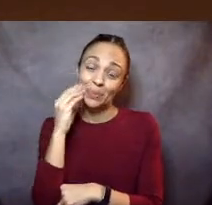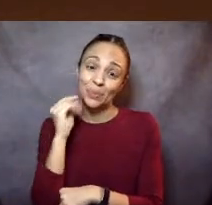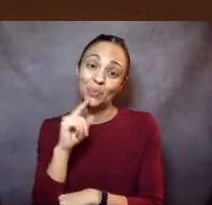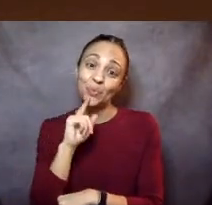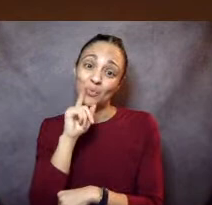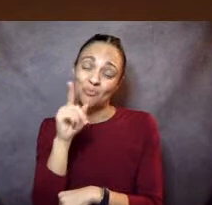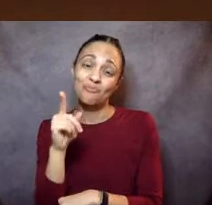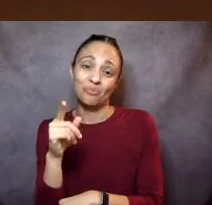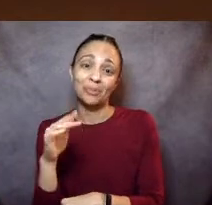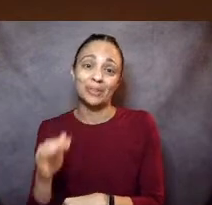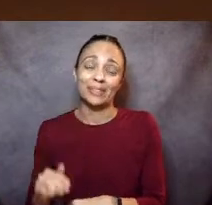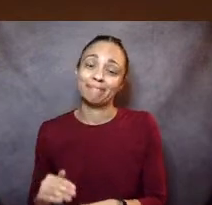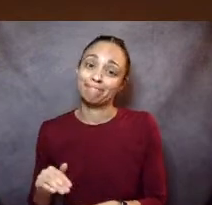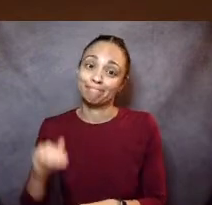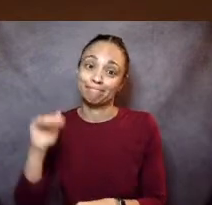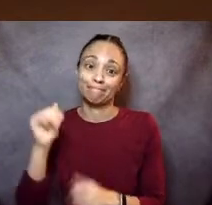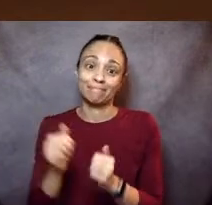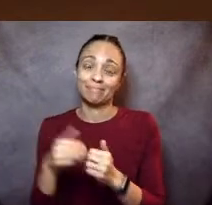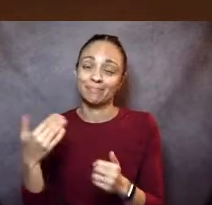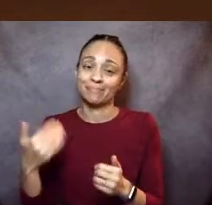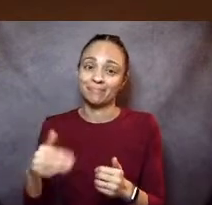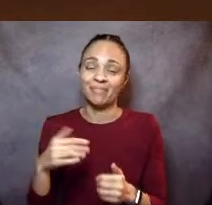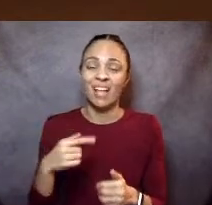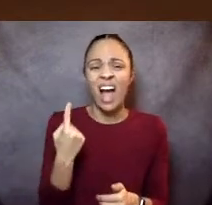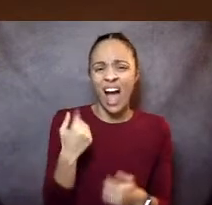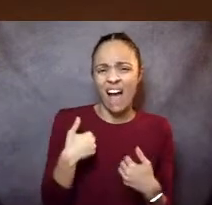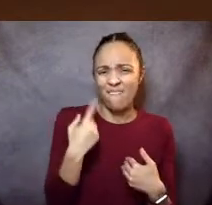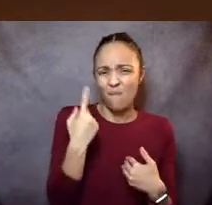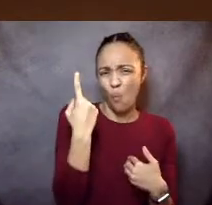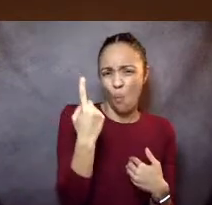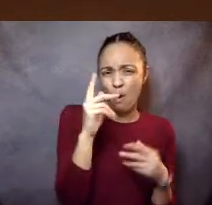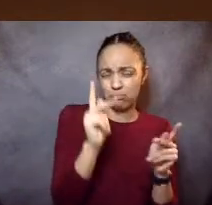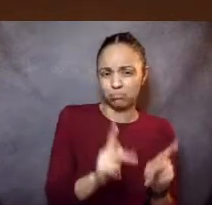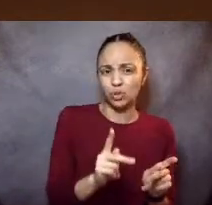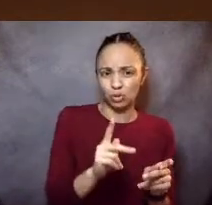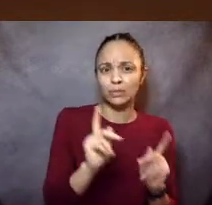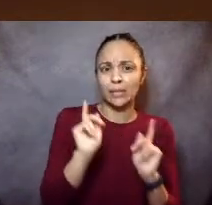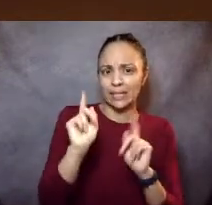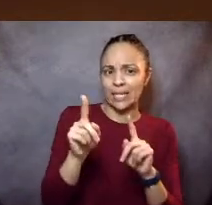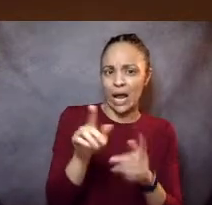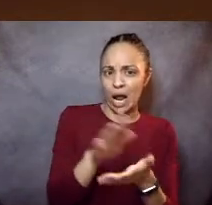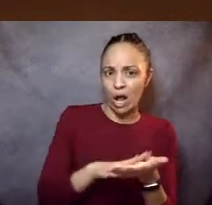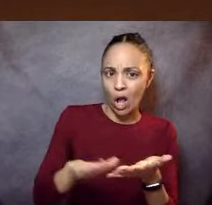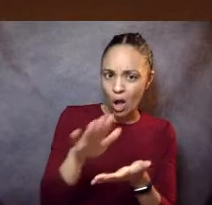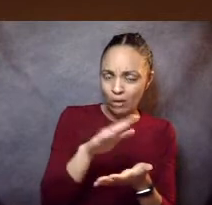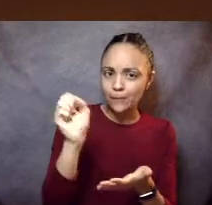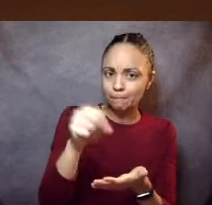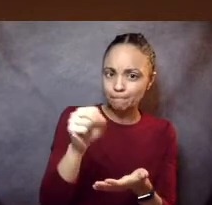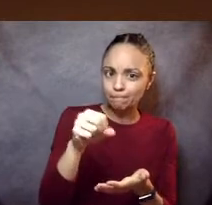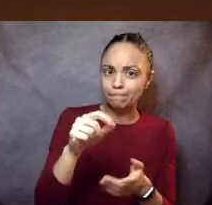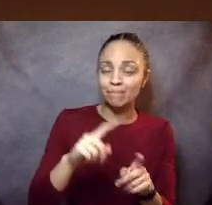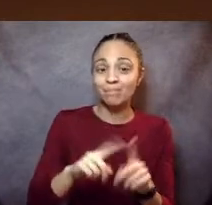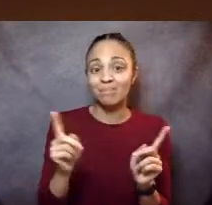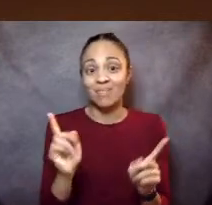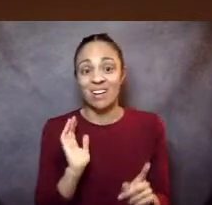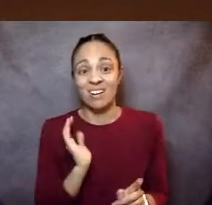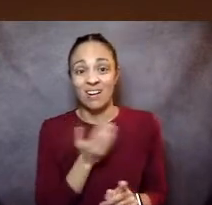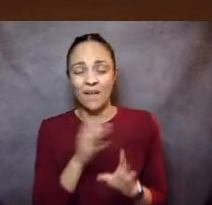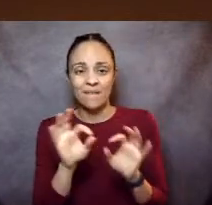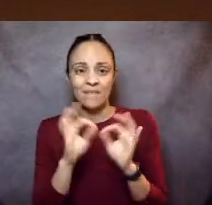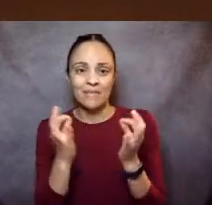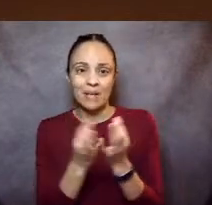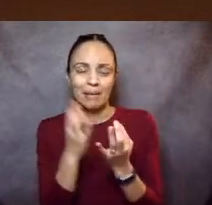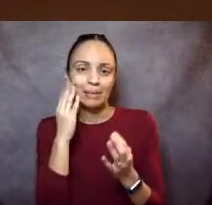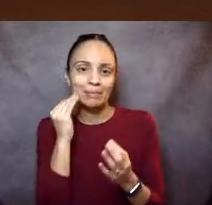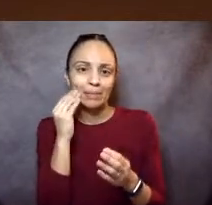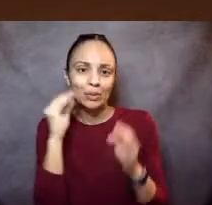teacher and who was an educational instigator and prodder for myself and many of his nieces and